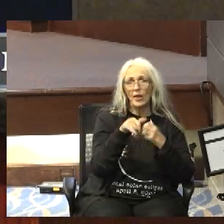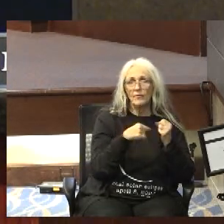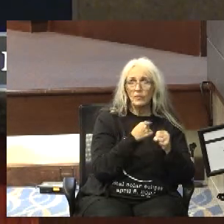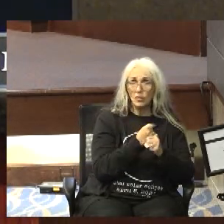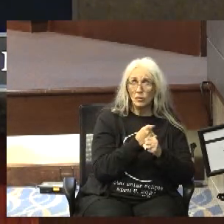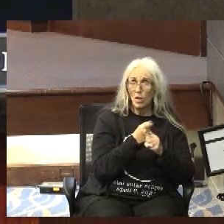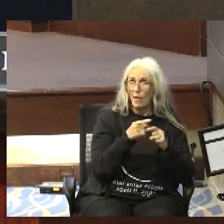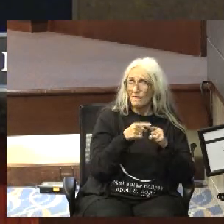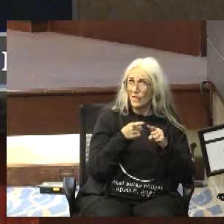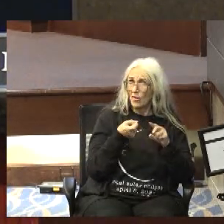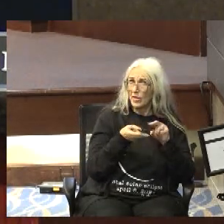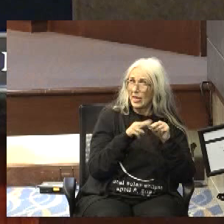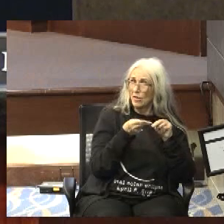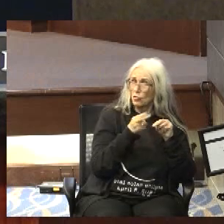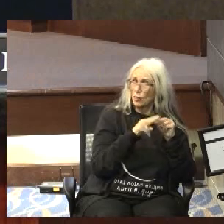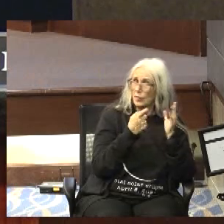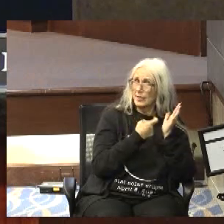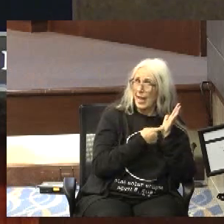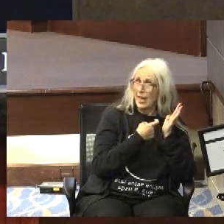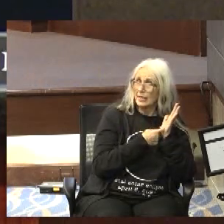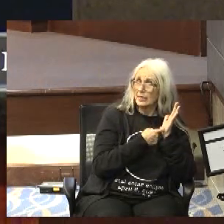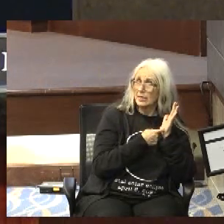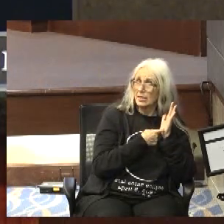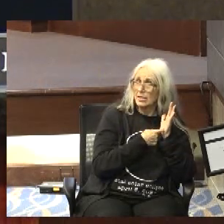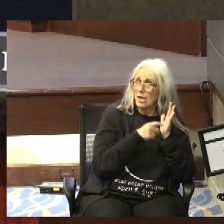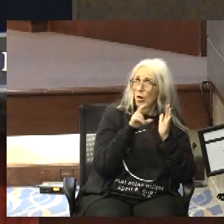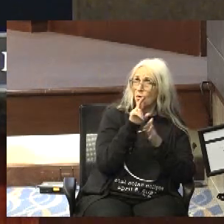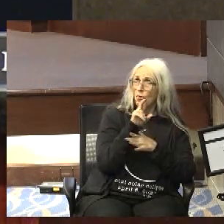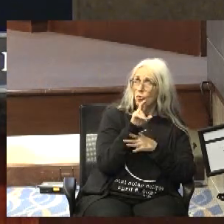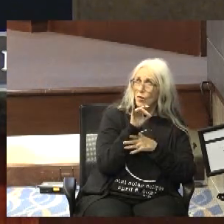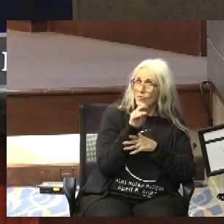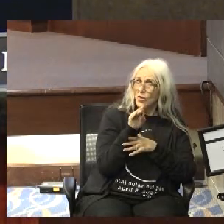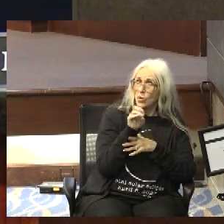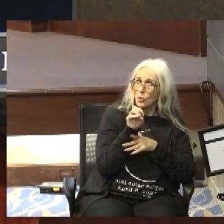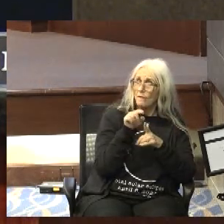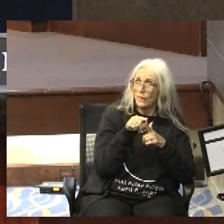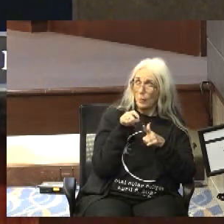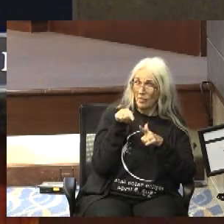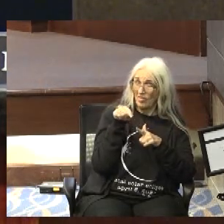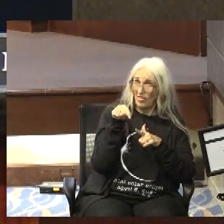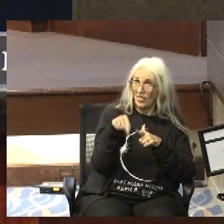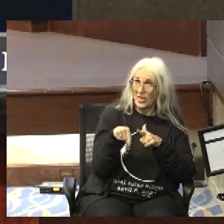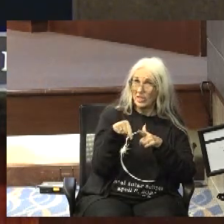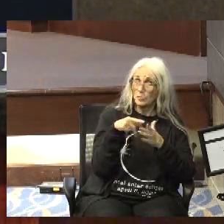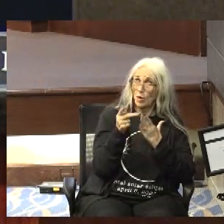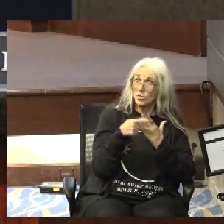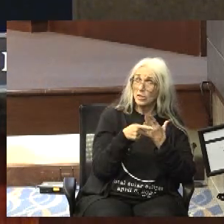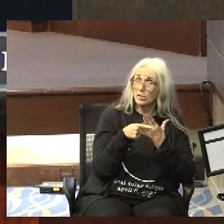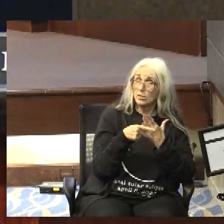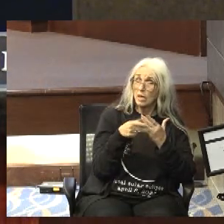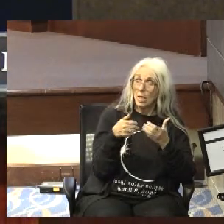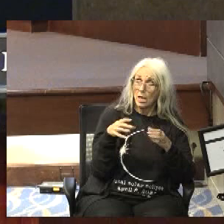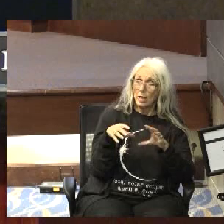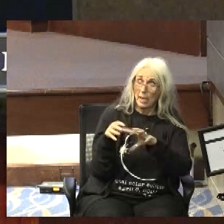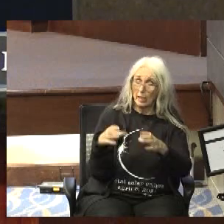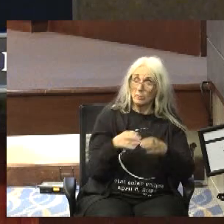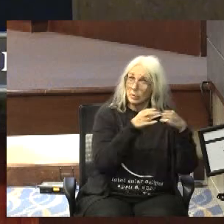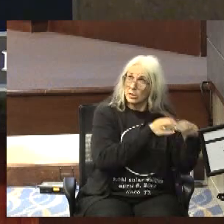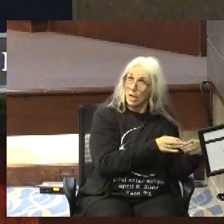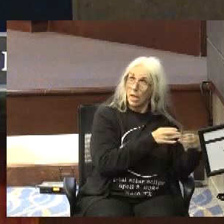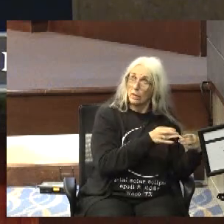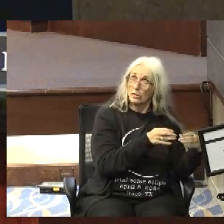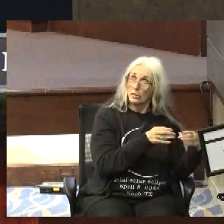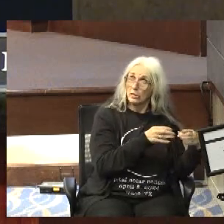the increased tax revenue generated from this project? Said differently, I know that this has